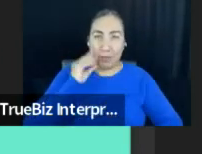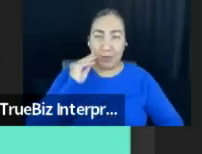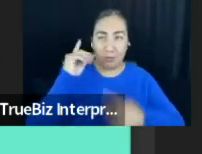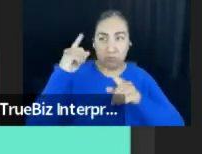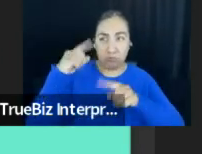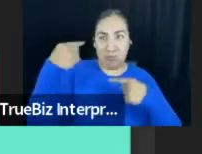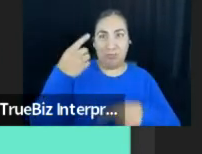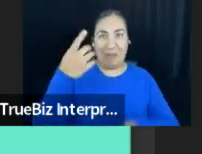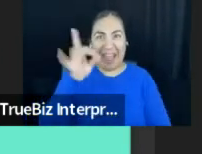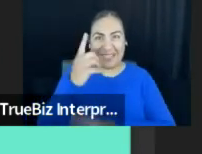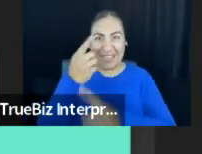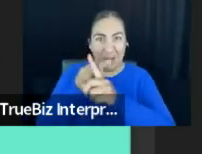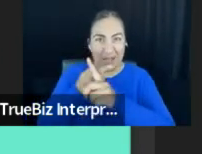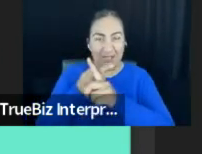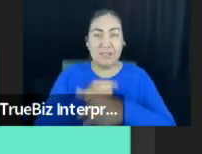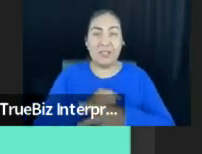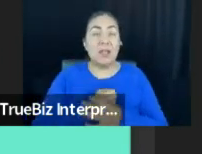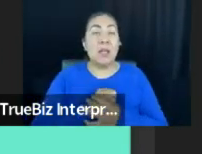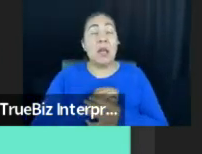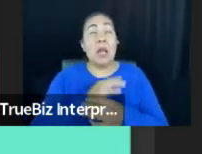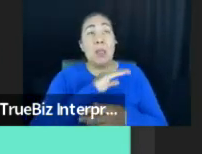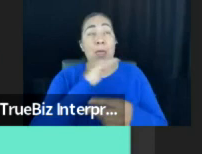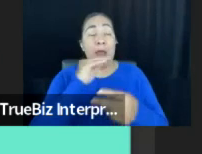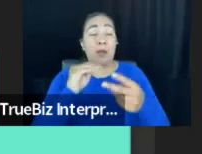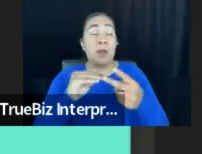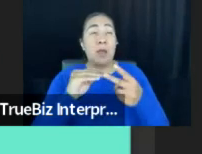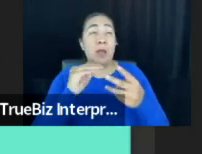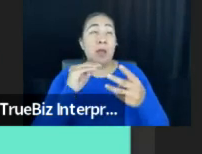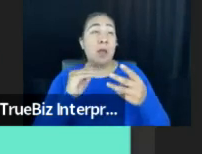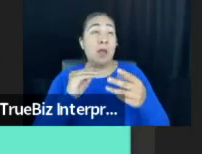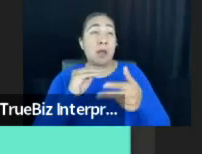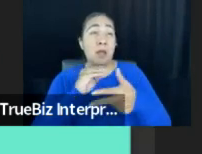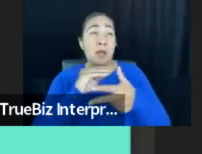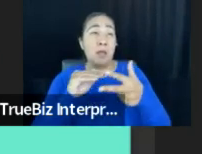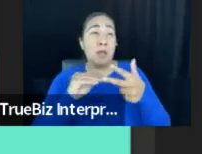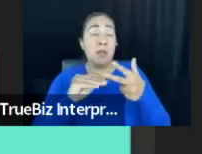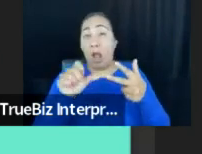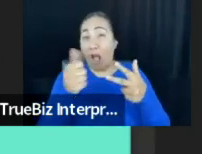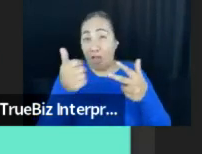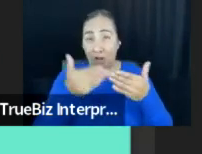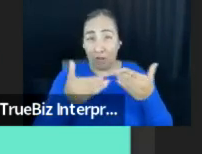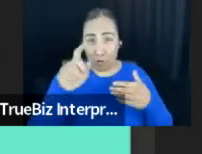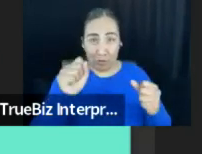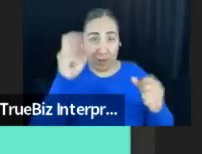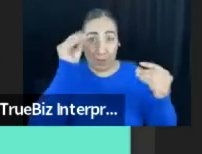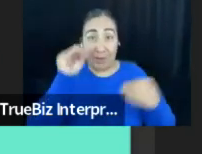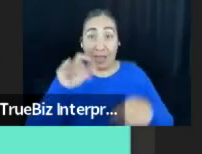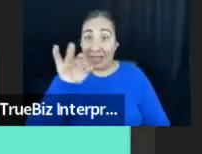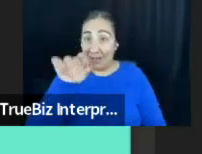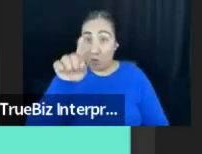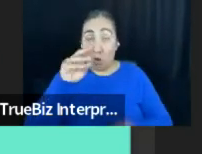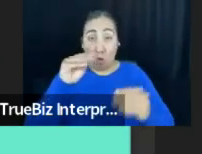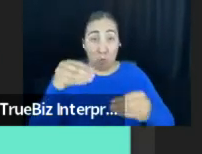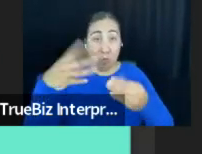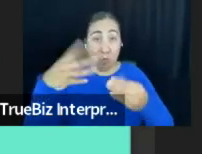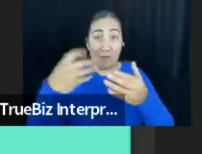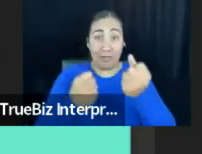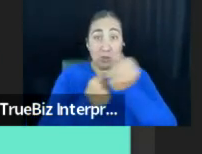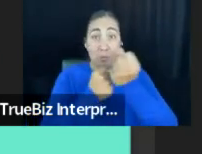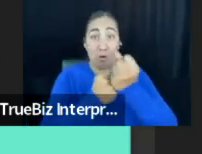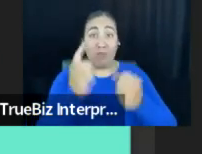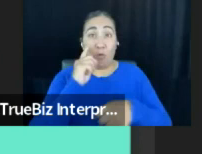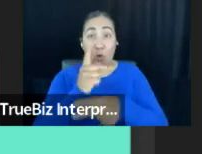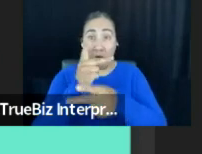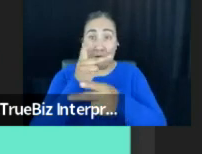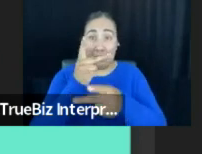months? And then another thing to think about is, if you provide support for caregivers, what support do you